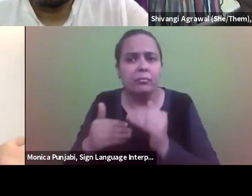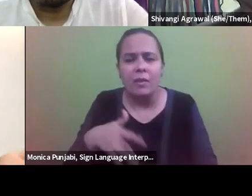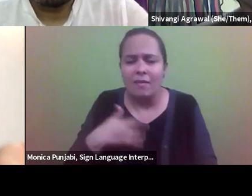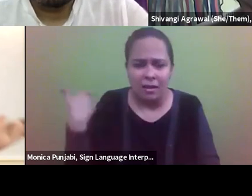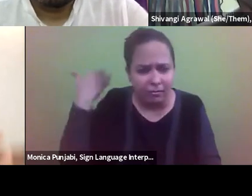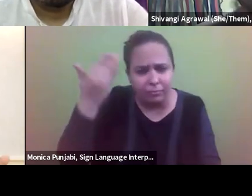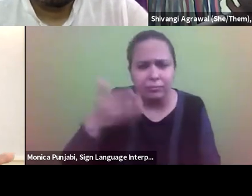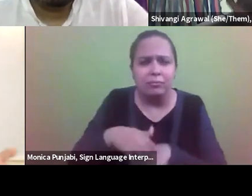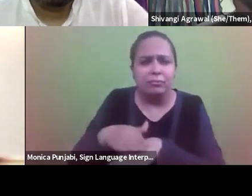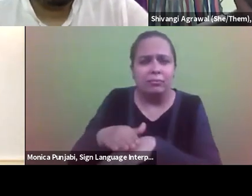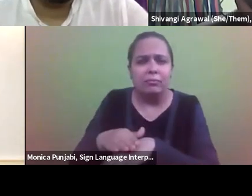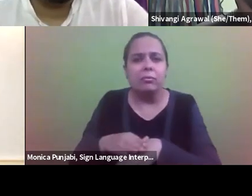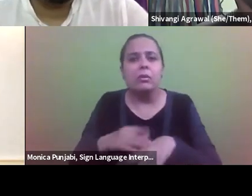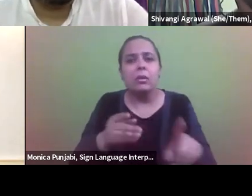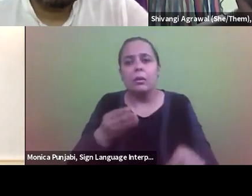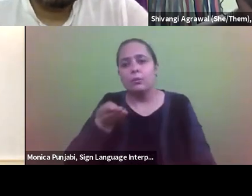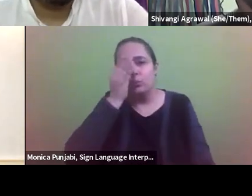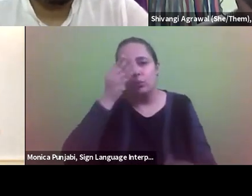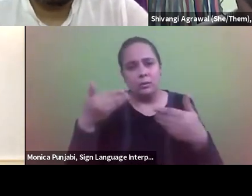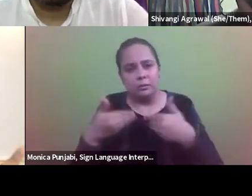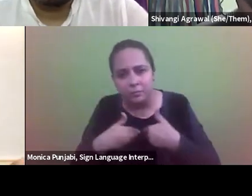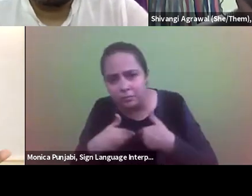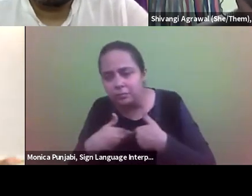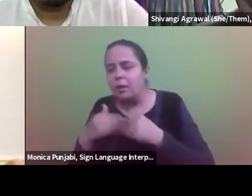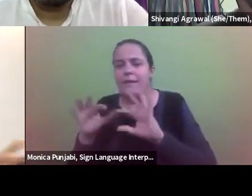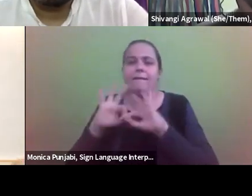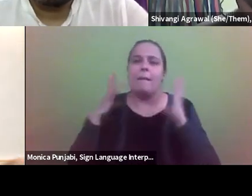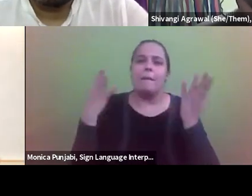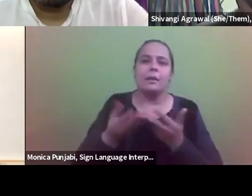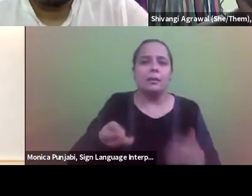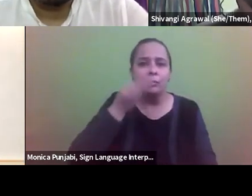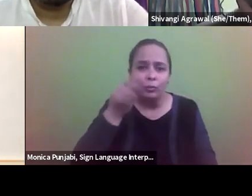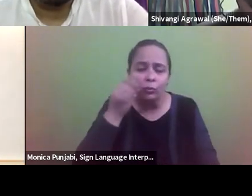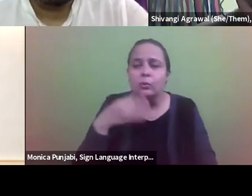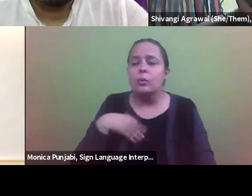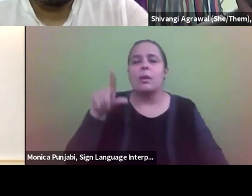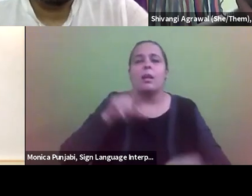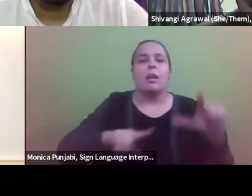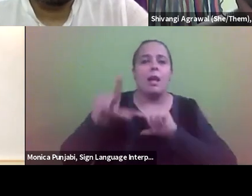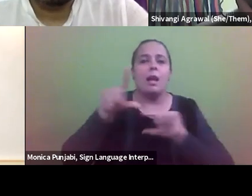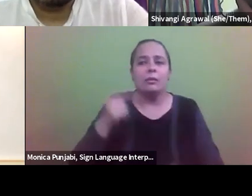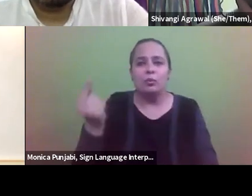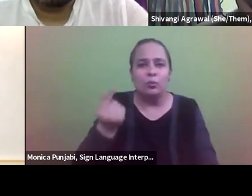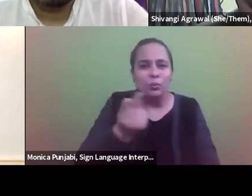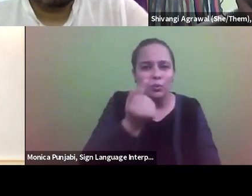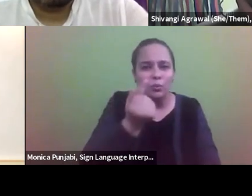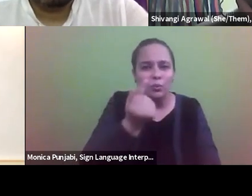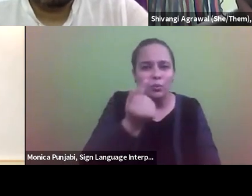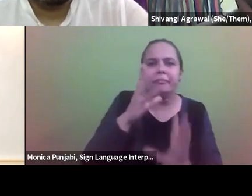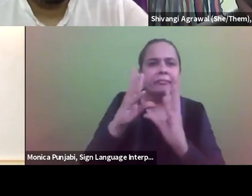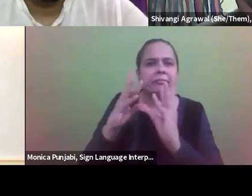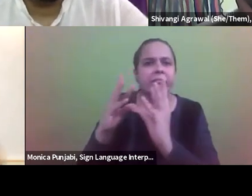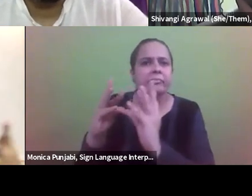champions a Muslim family. It champions Urdu as a dying language in India. It really